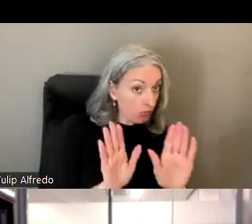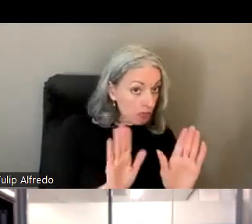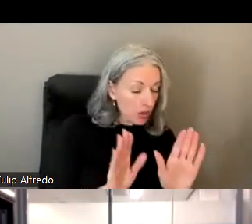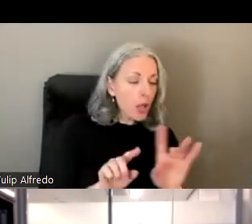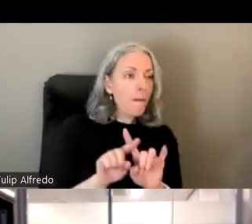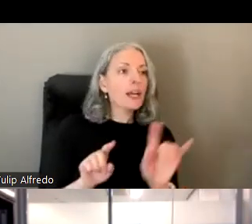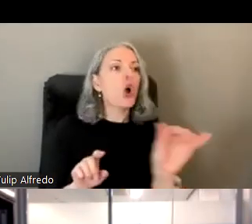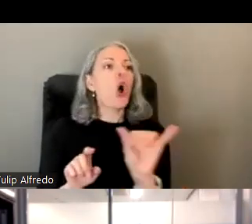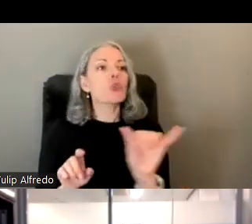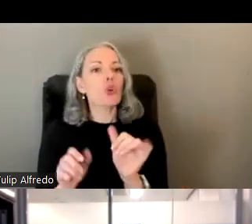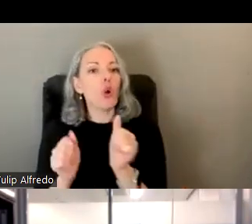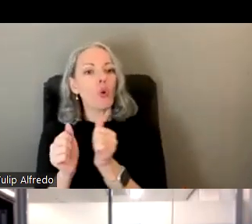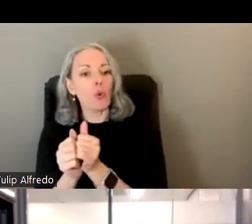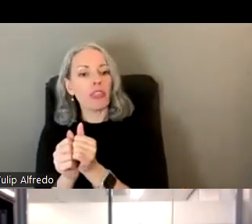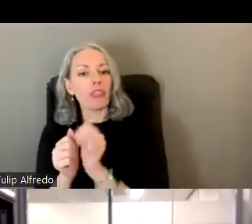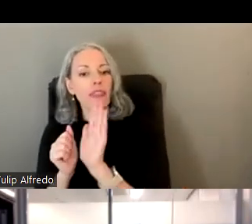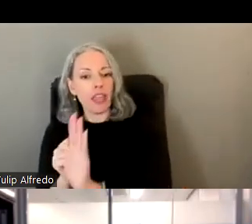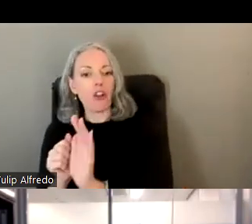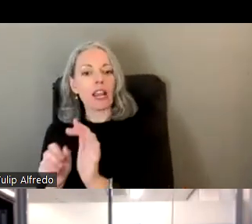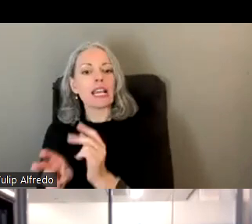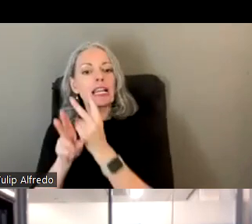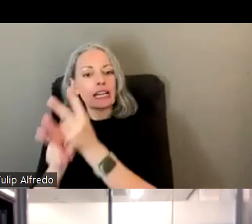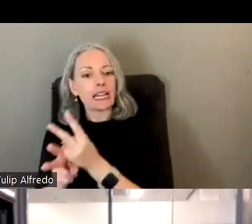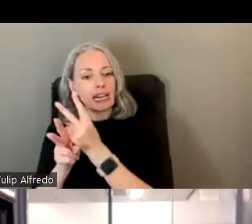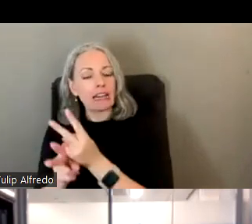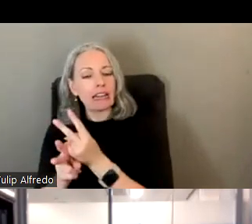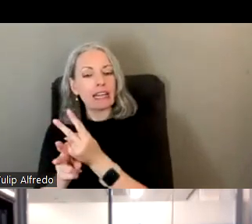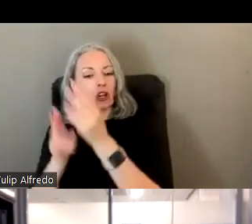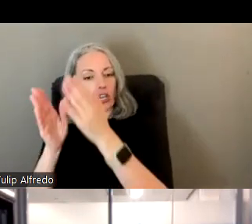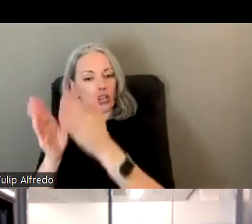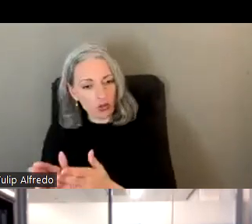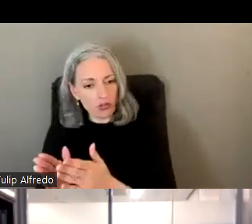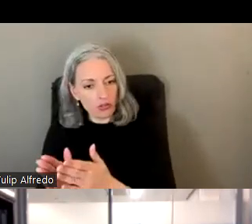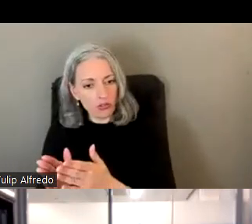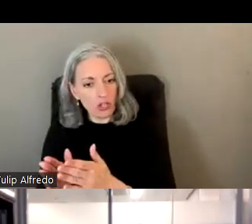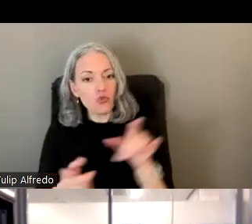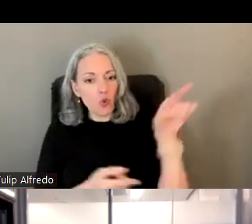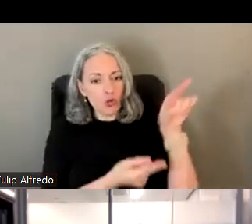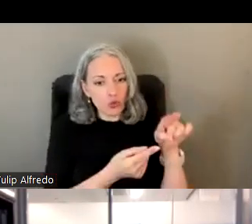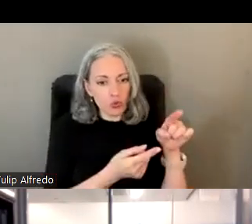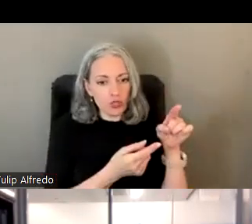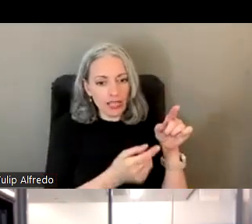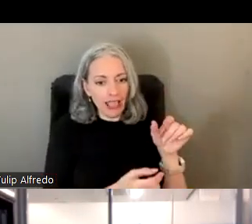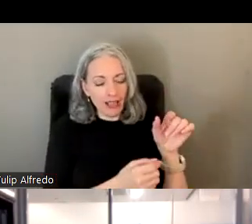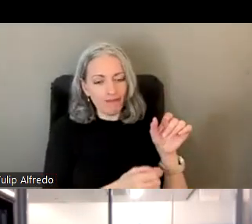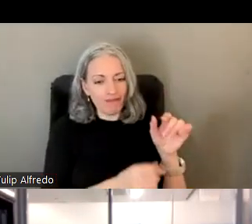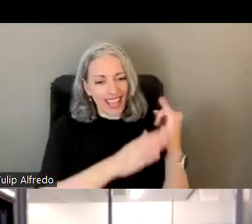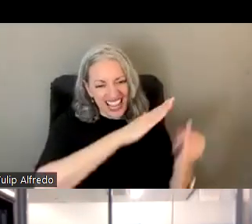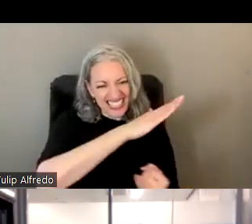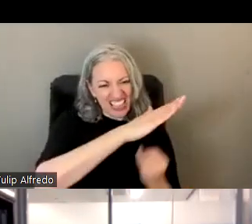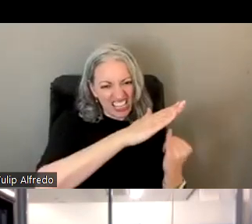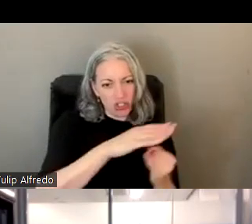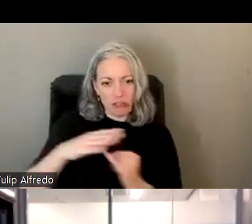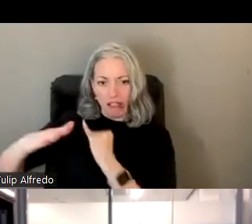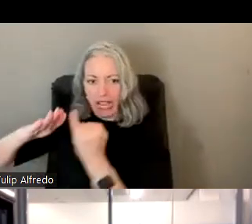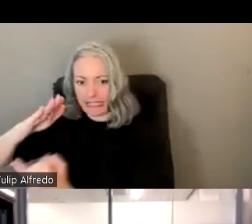dementia, but also for their caregivers so that it reduces isolation from both of them. And I appreciated Barbara's comment